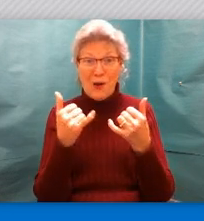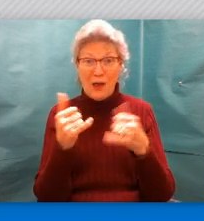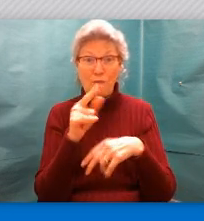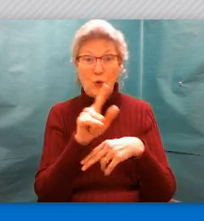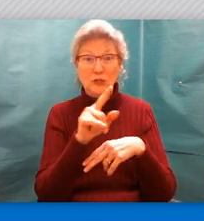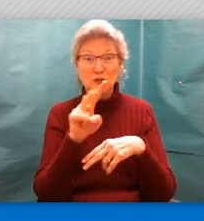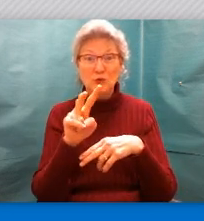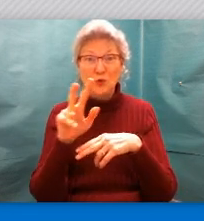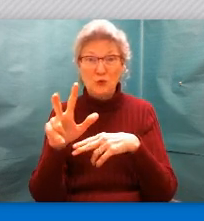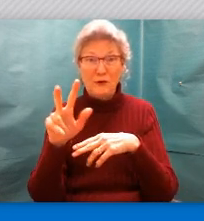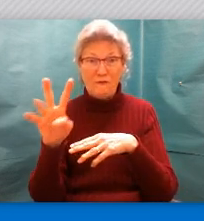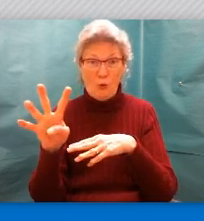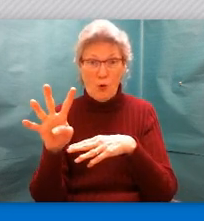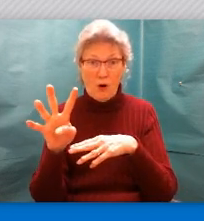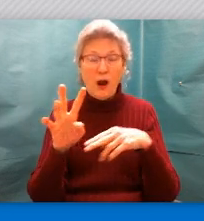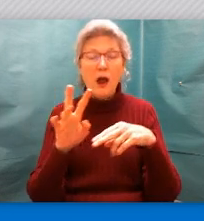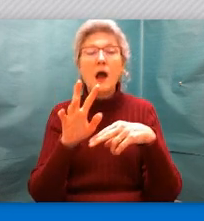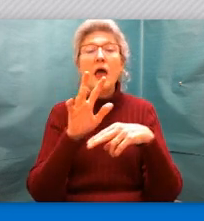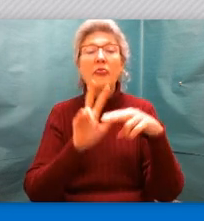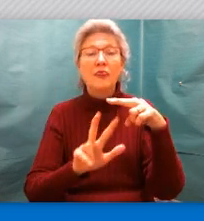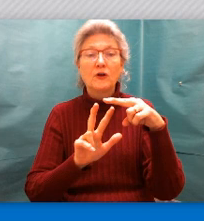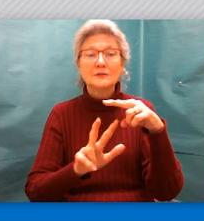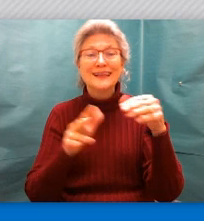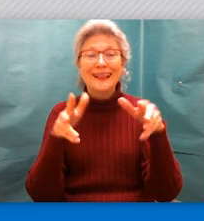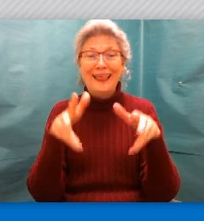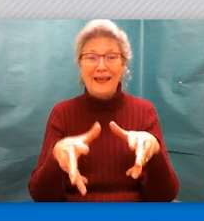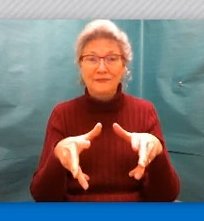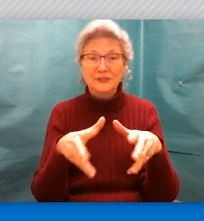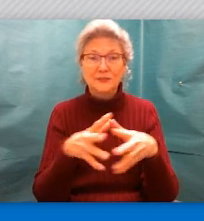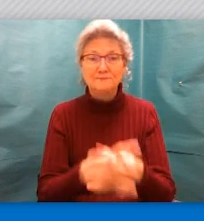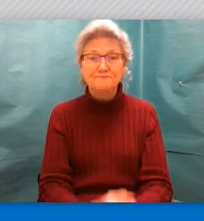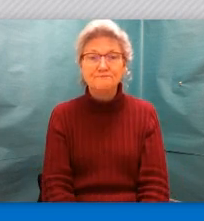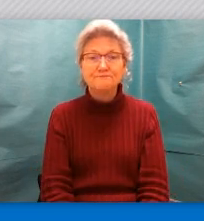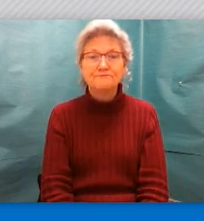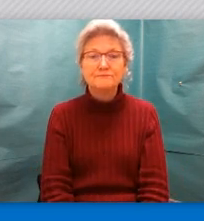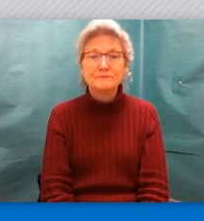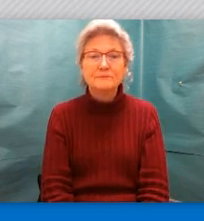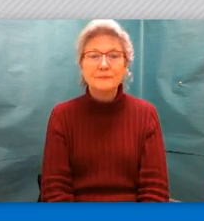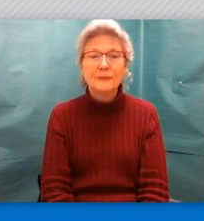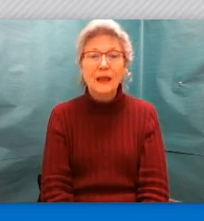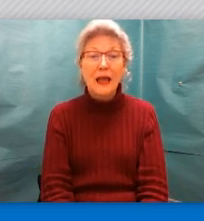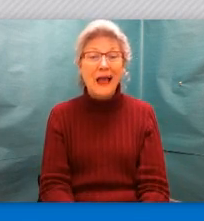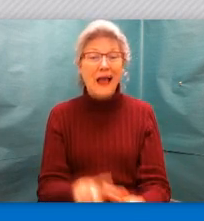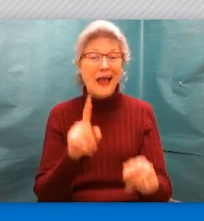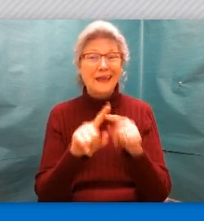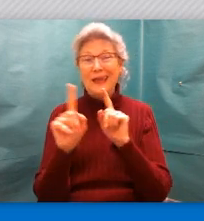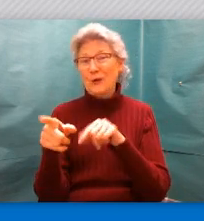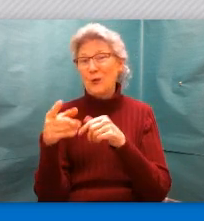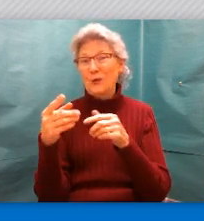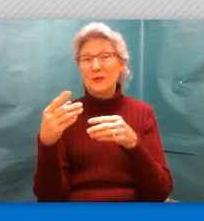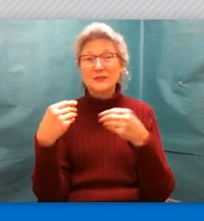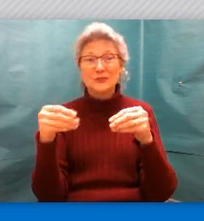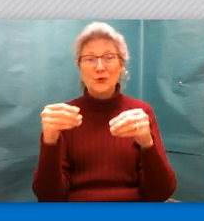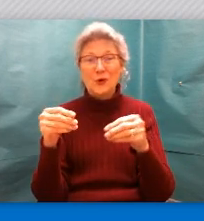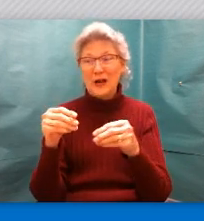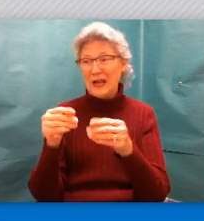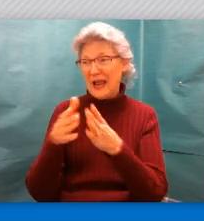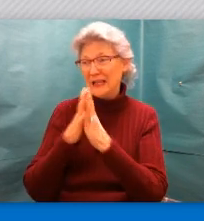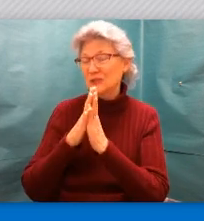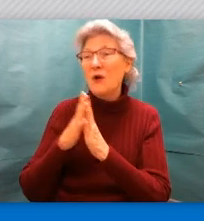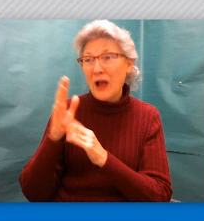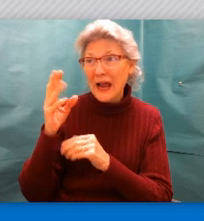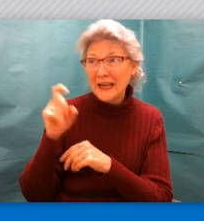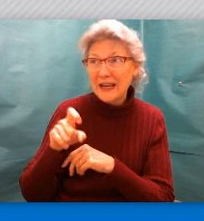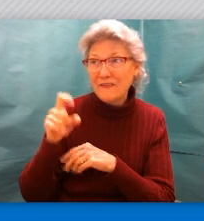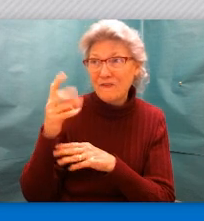1, 2, 3, 4. I have 4 thirds left over. Now, I can't go to the store and ask for 4